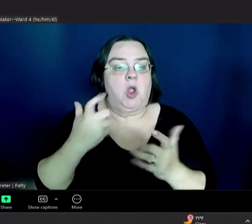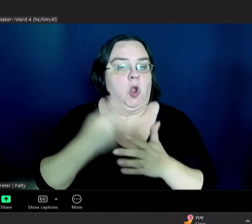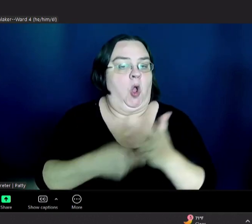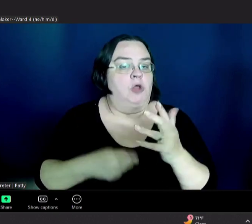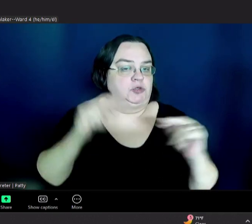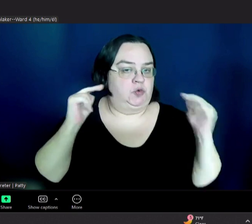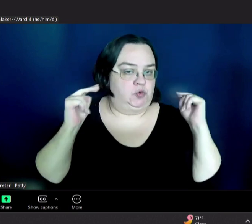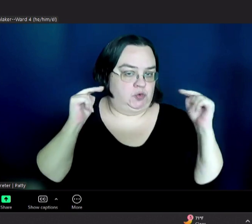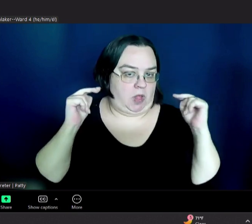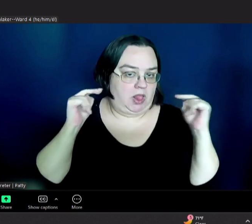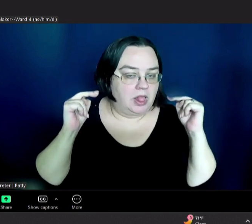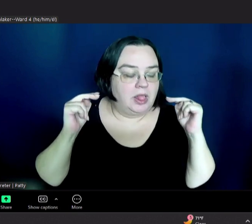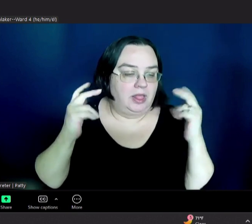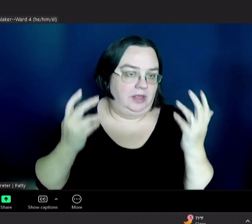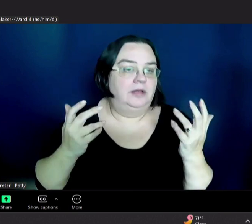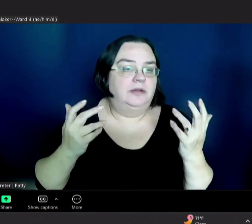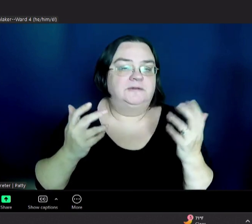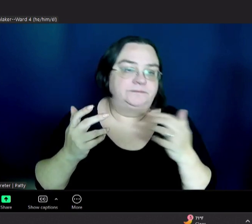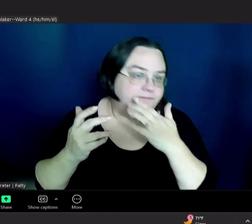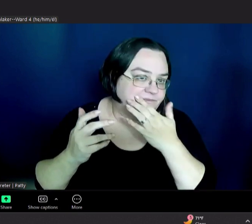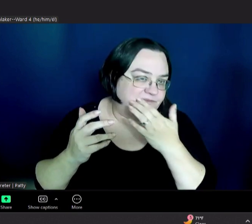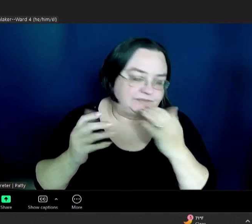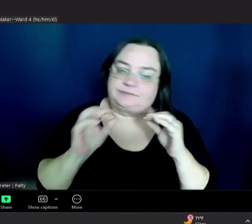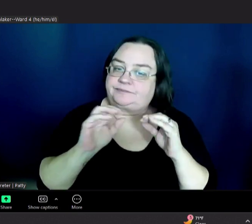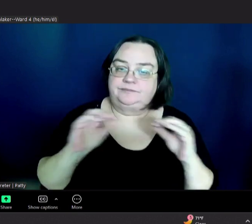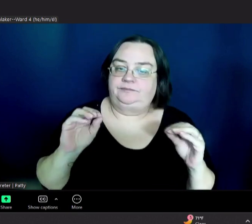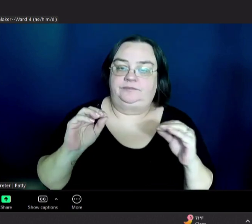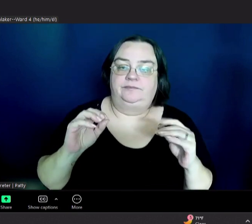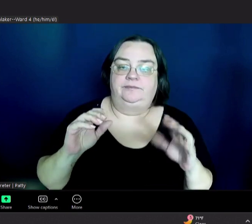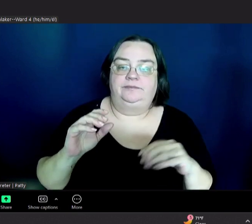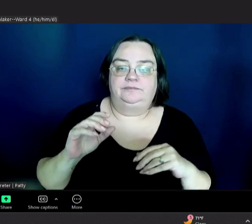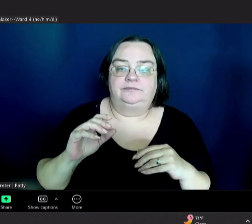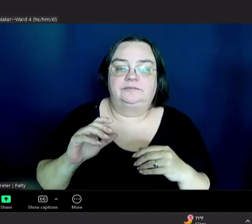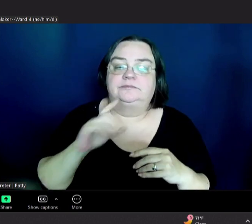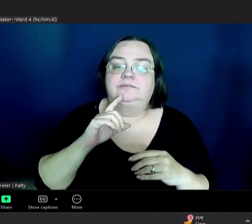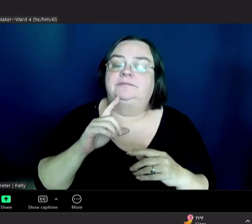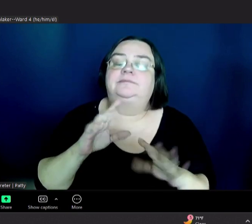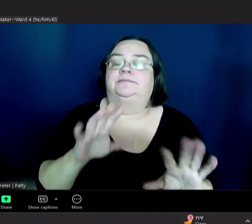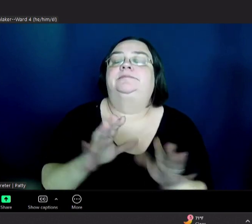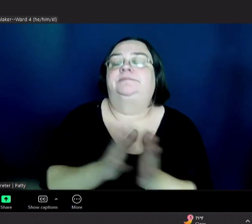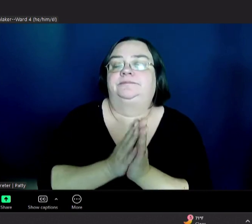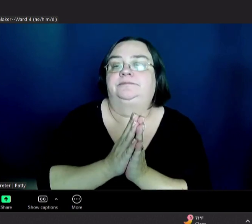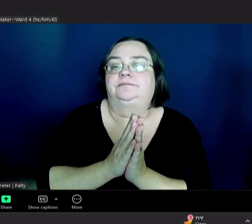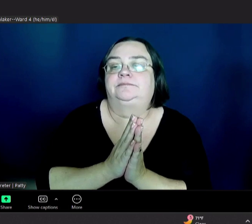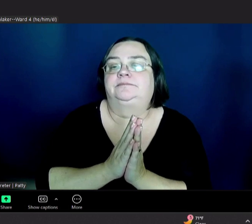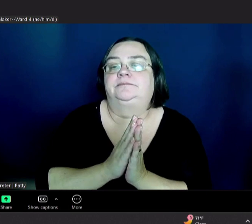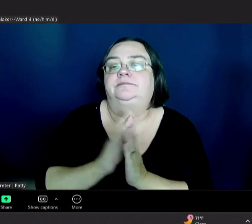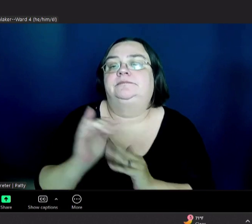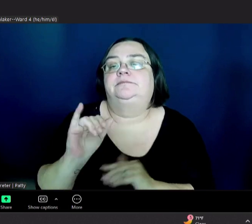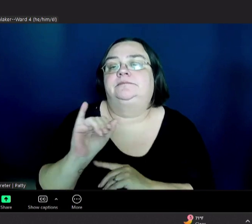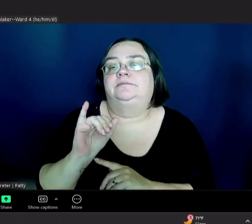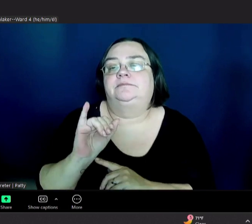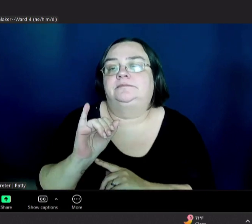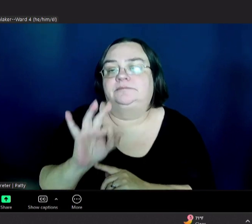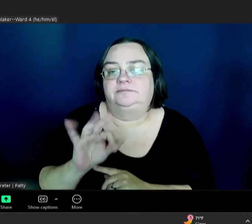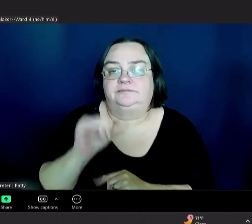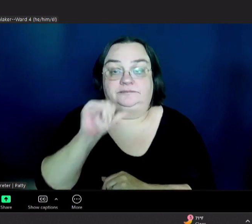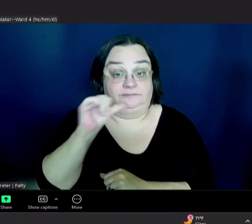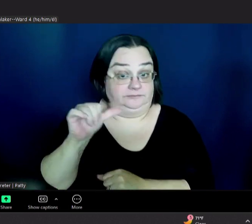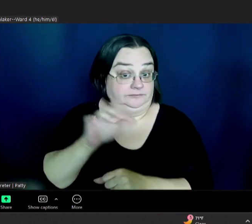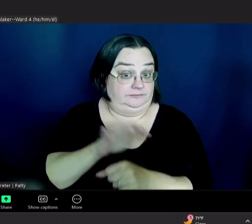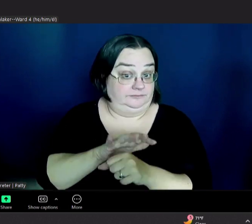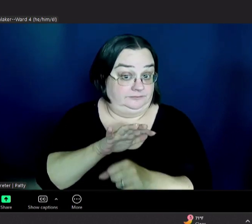So there won't be any time, case in point, if there is not enough violations